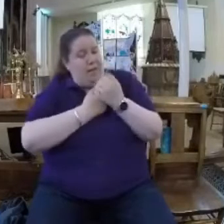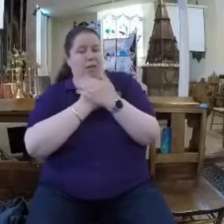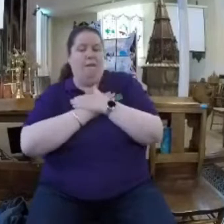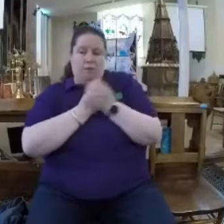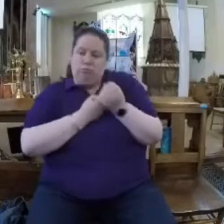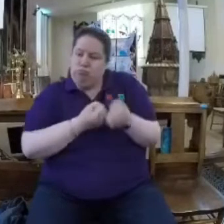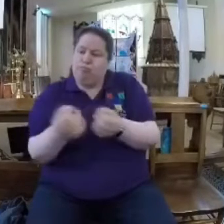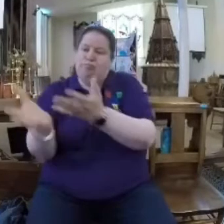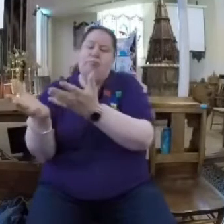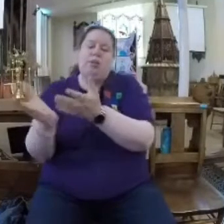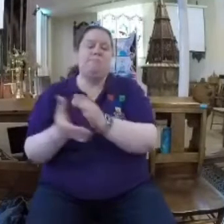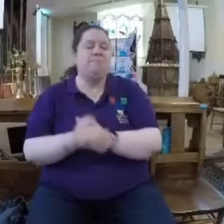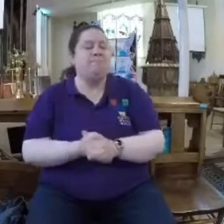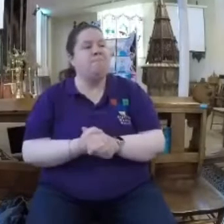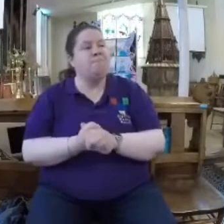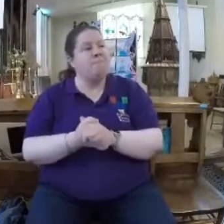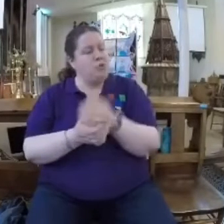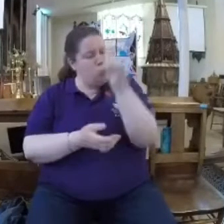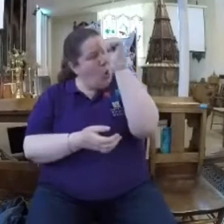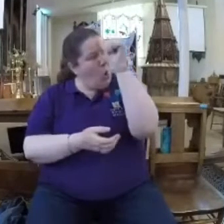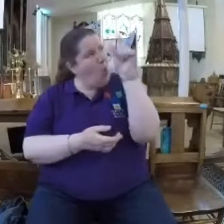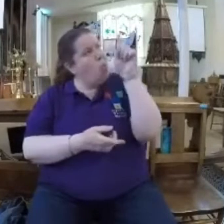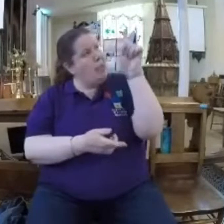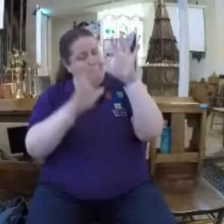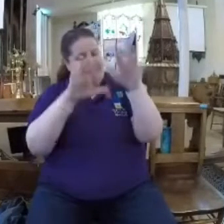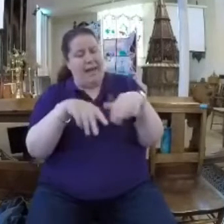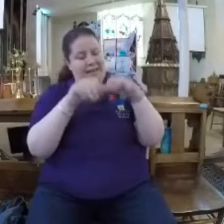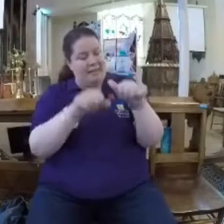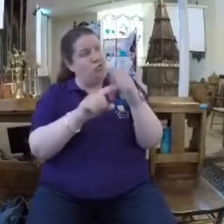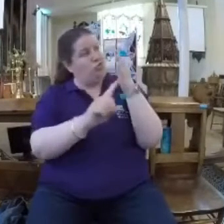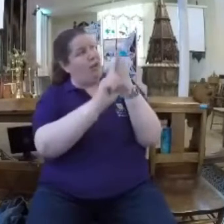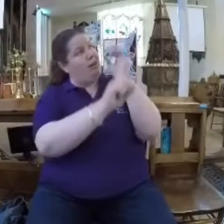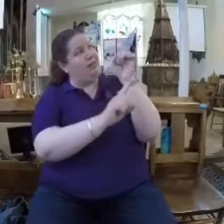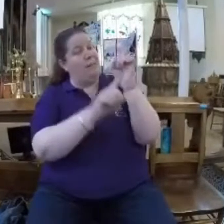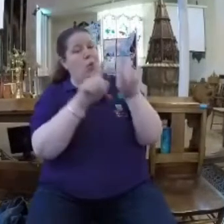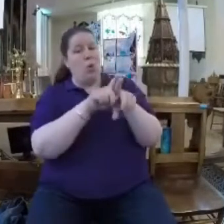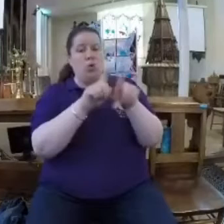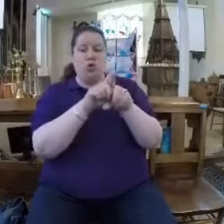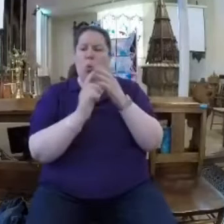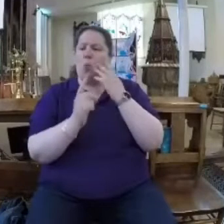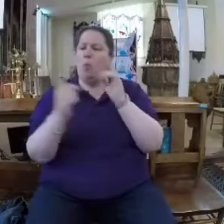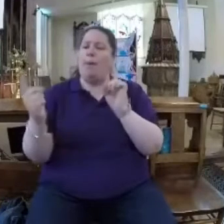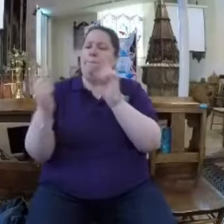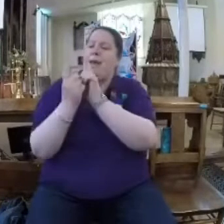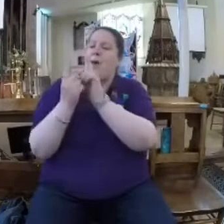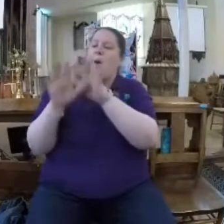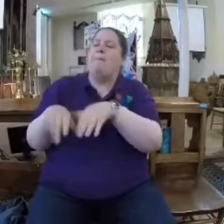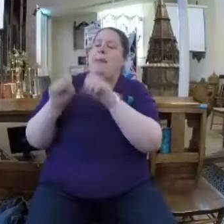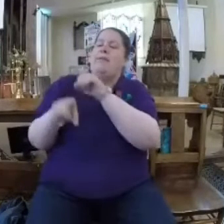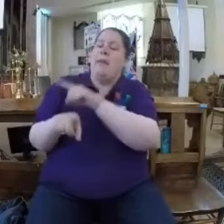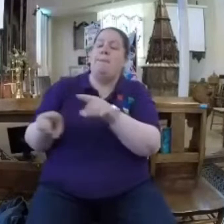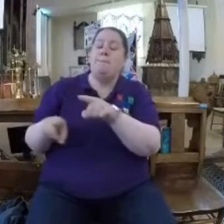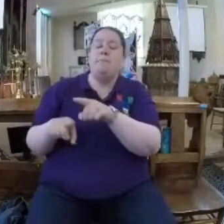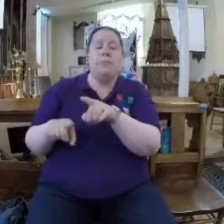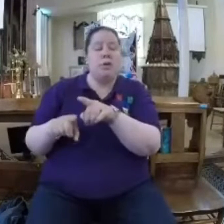It's to know the blessing of God and to bless those that we meet. It's to know our